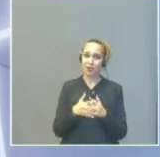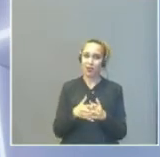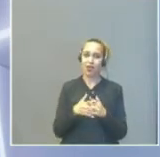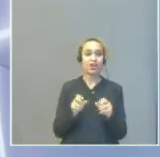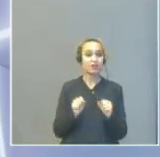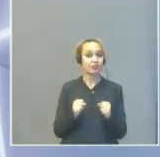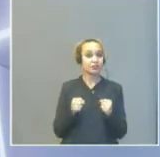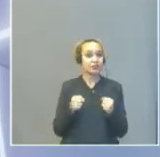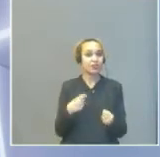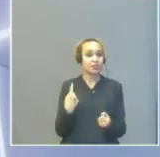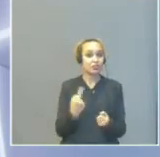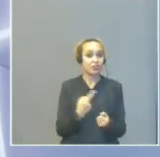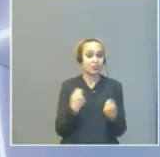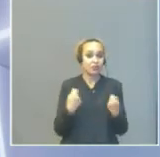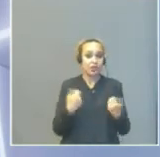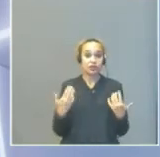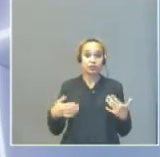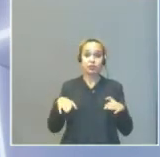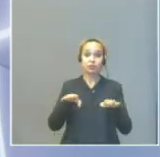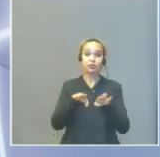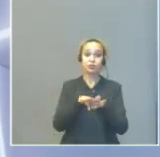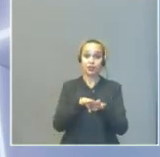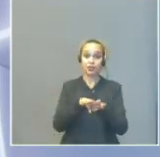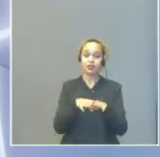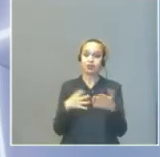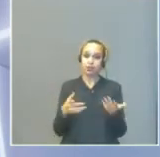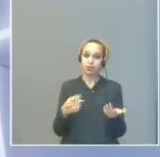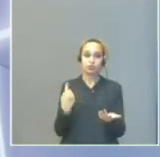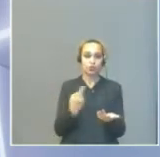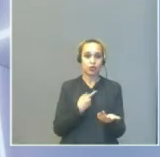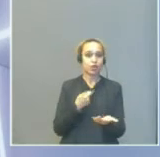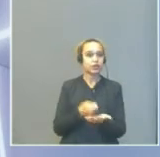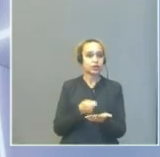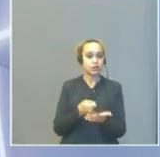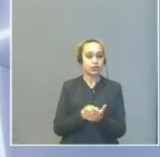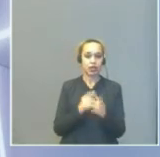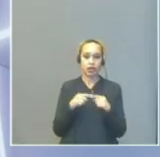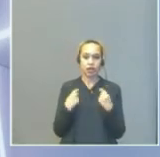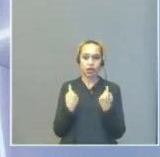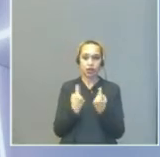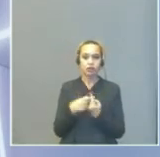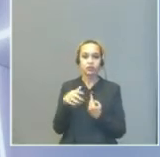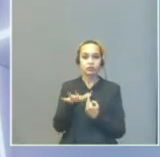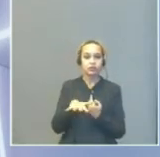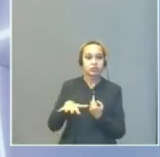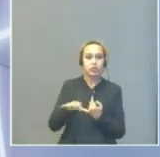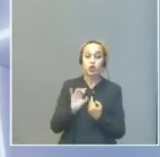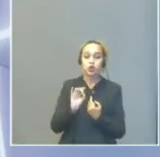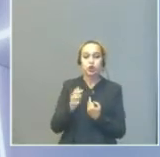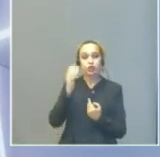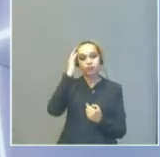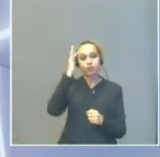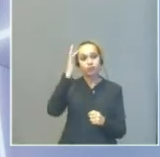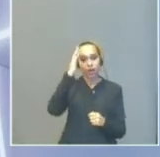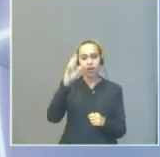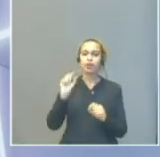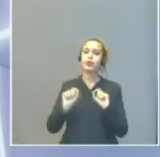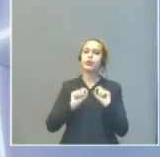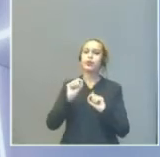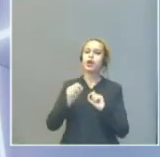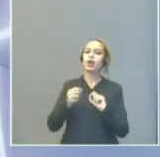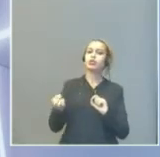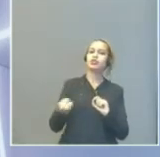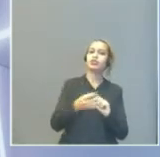get rid of. So our task today is not merely to gather in a room and think, what are the innovative things we can do